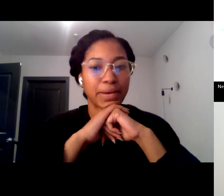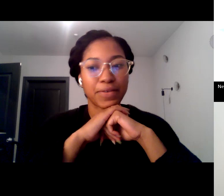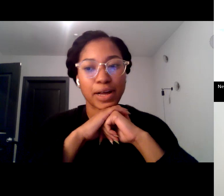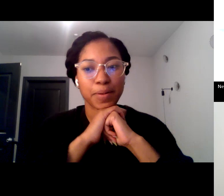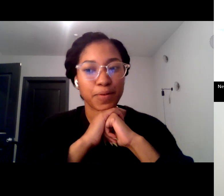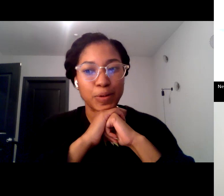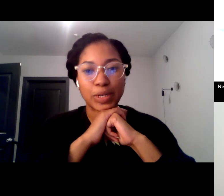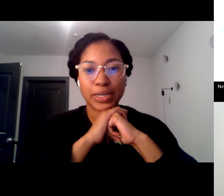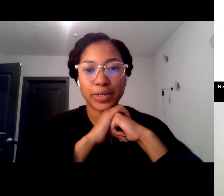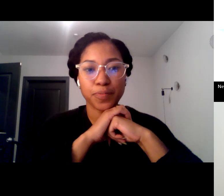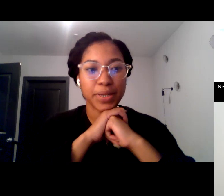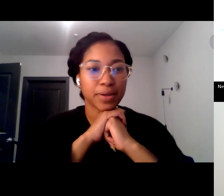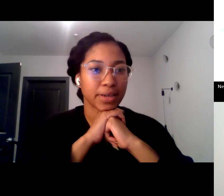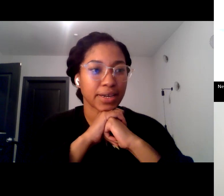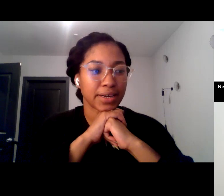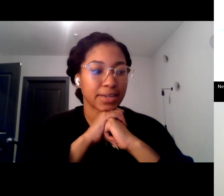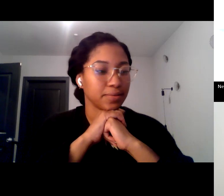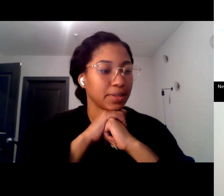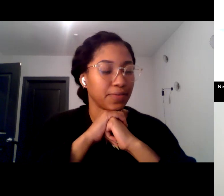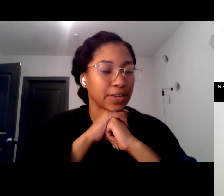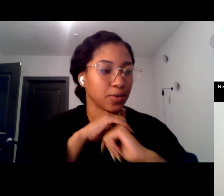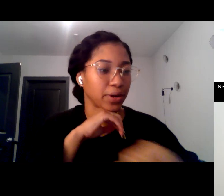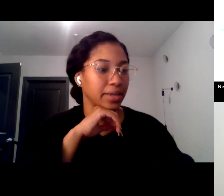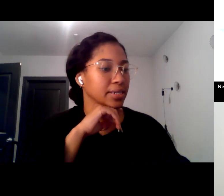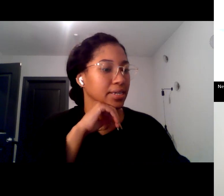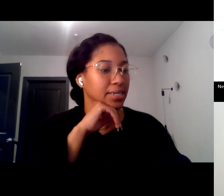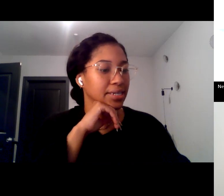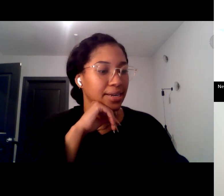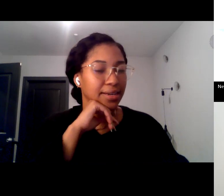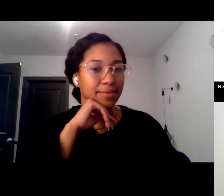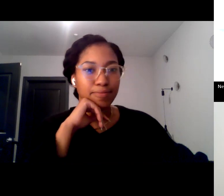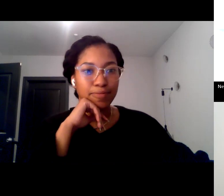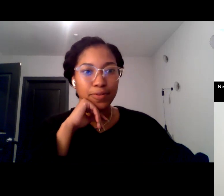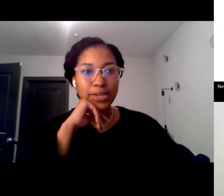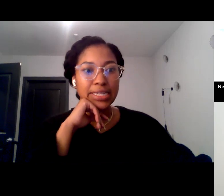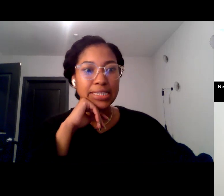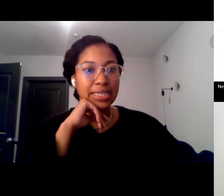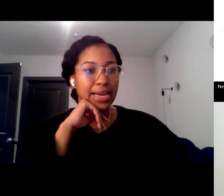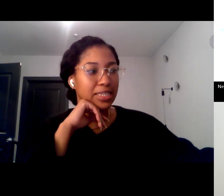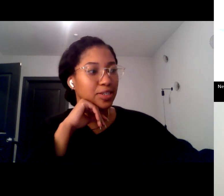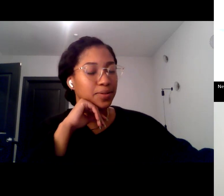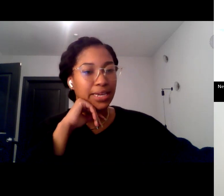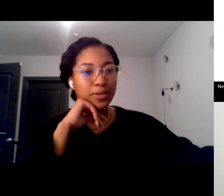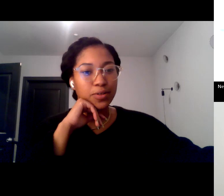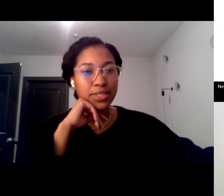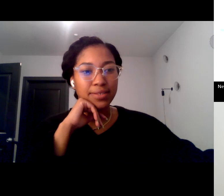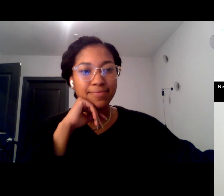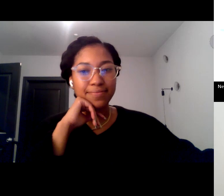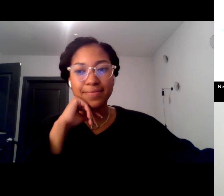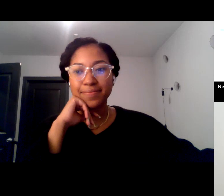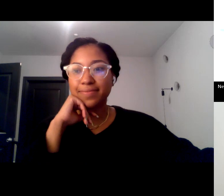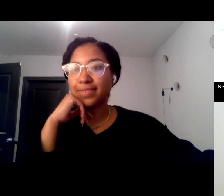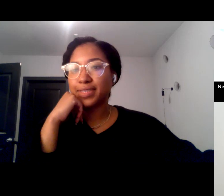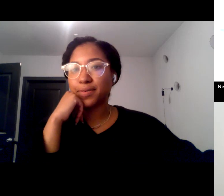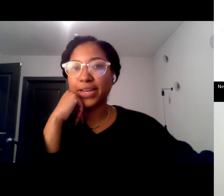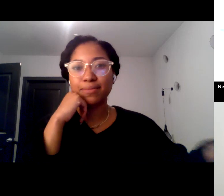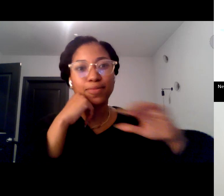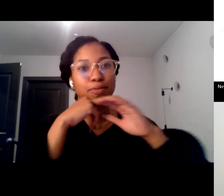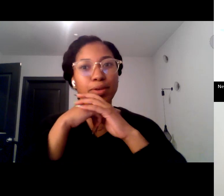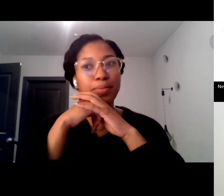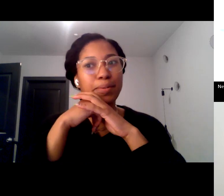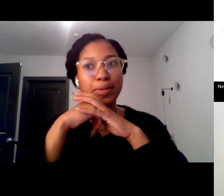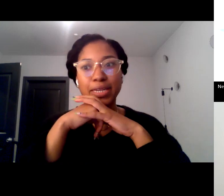I know we have a couple of folks on here who've been with a fixed grant for at least the last 2 cycles. We've